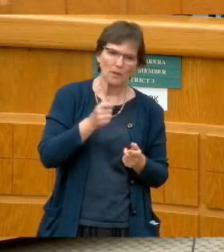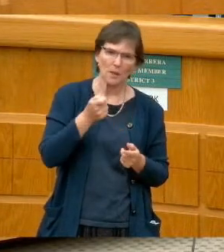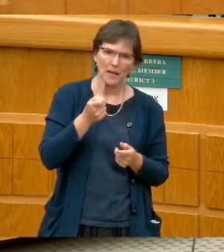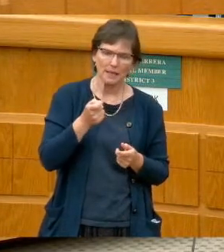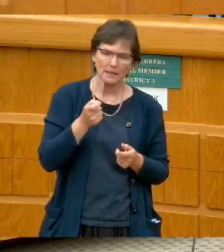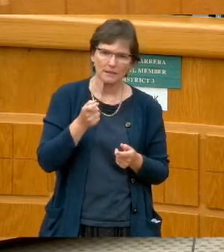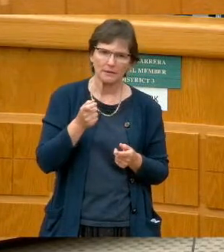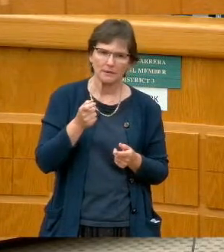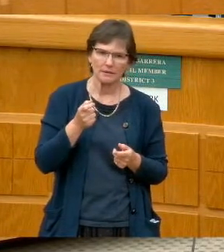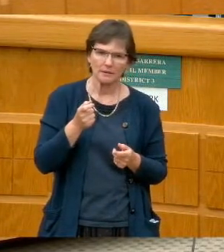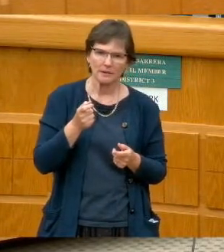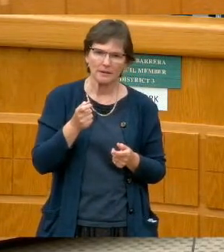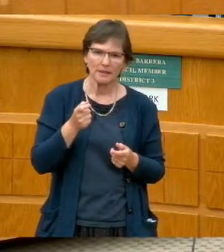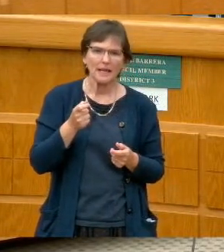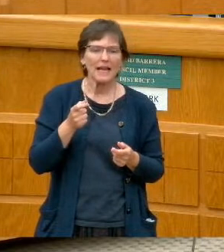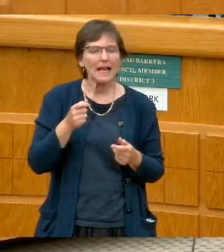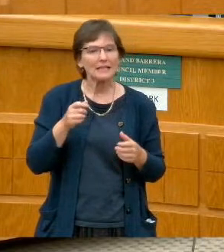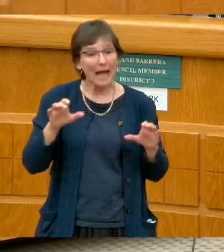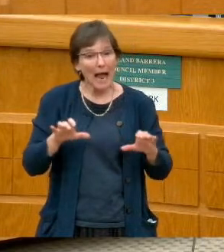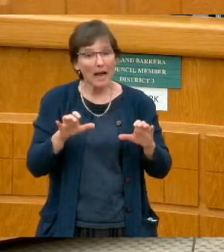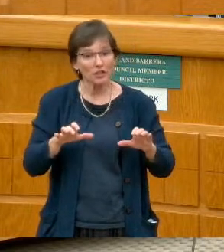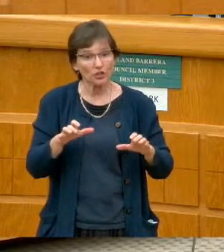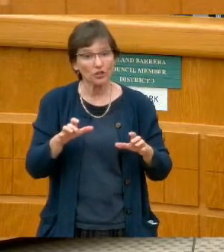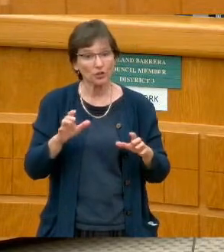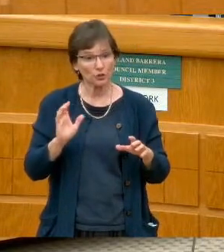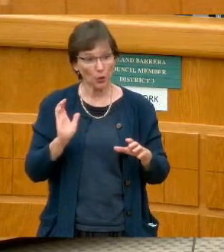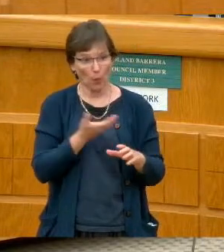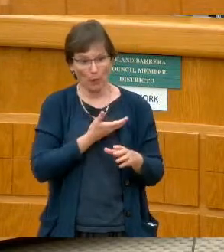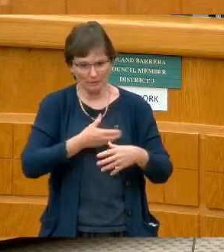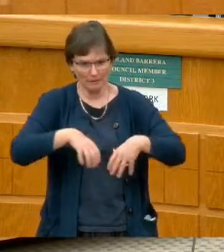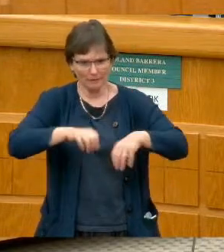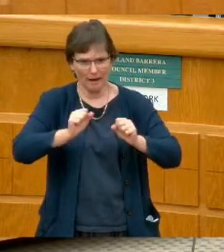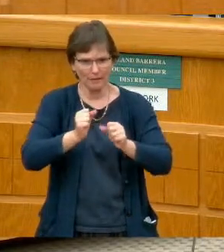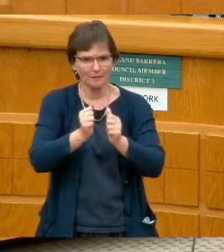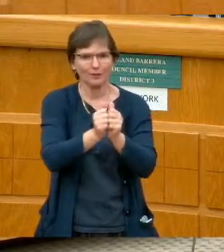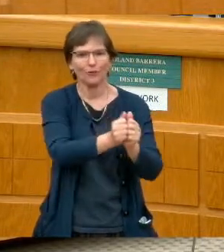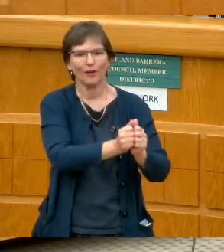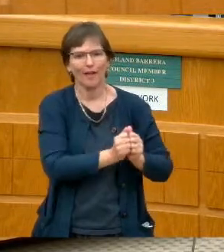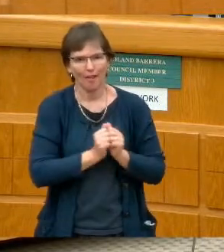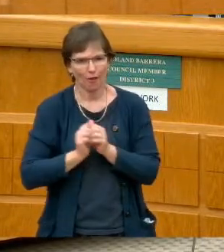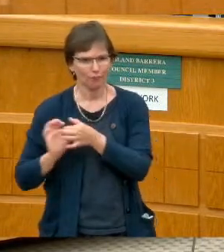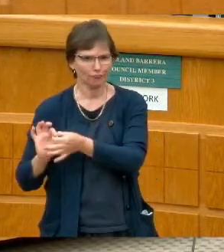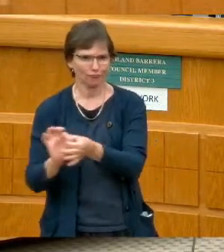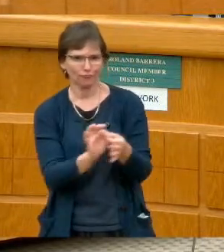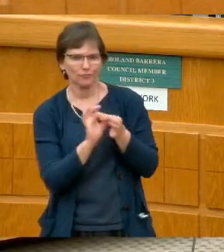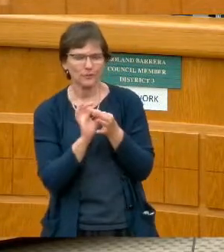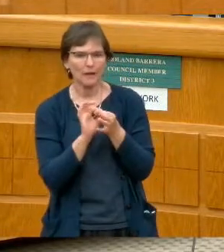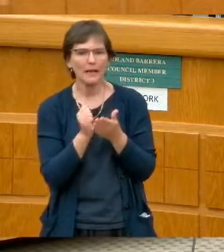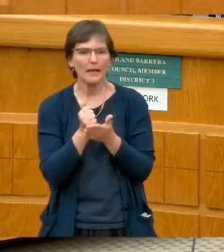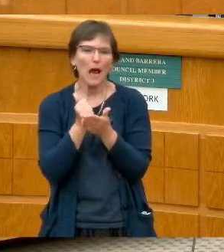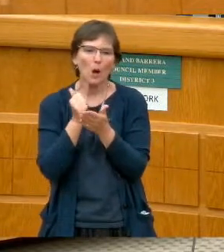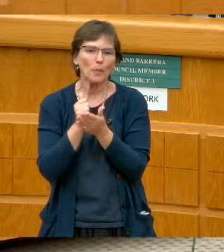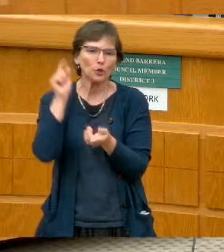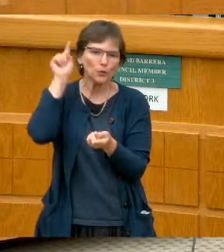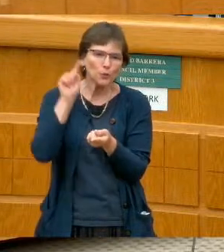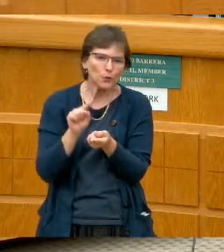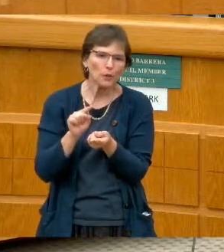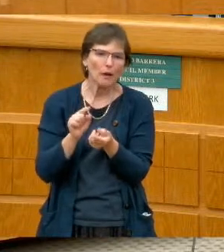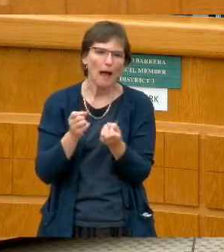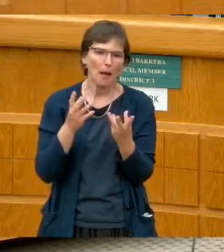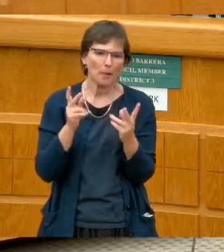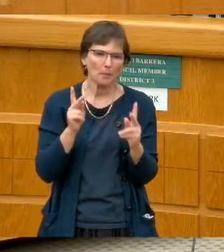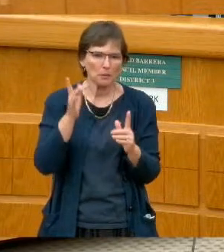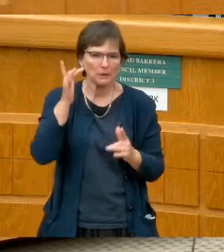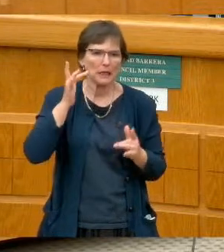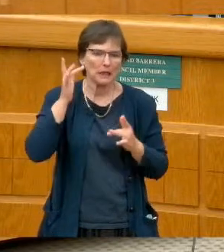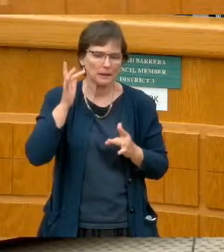is being bent. And it's the actions that we have taken together that are bending this curve in the